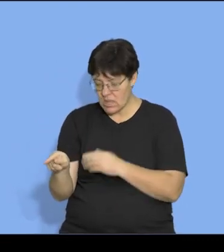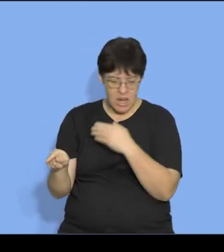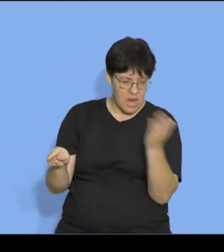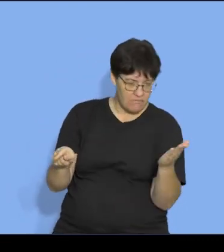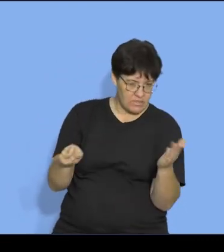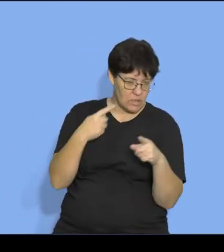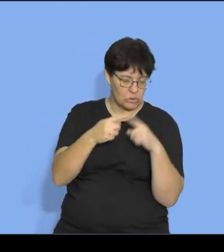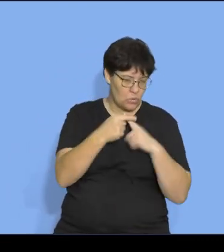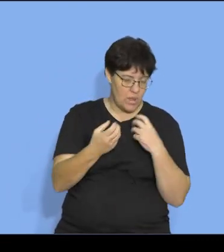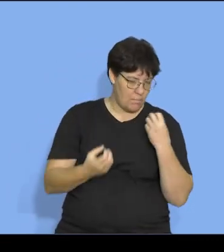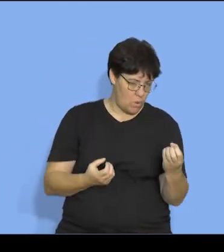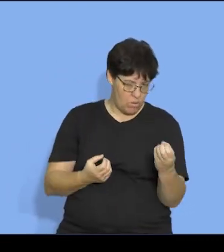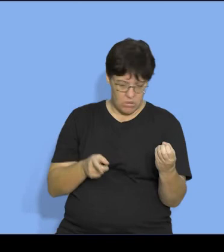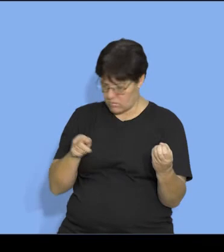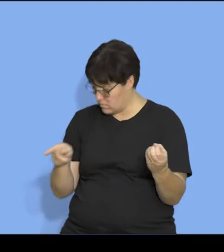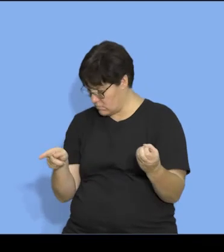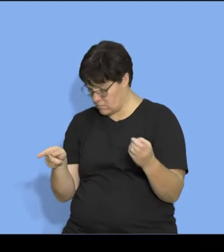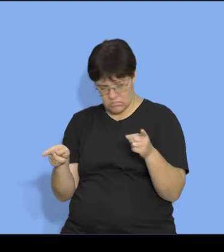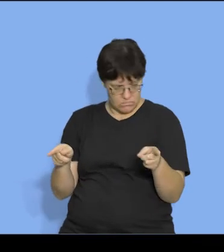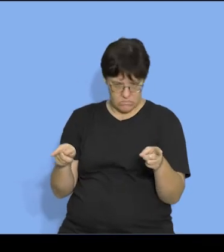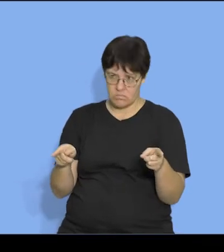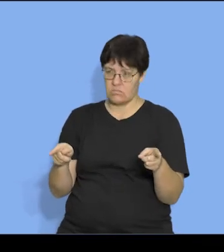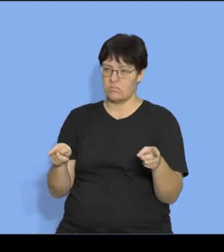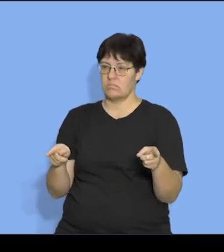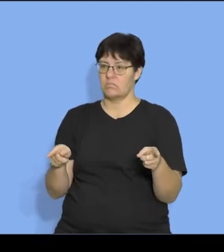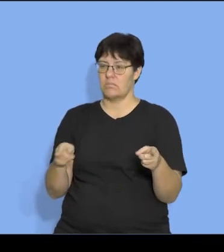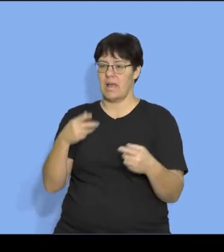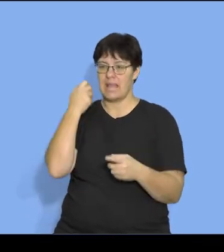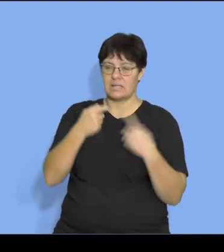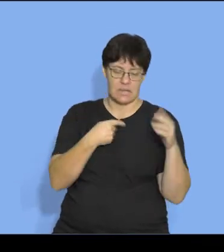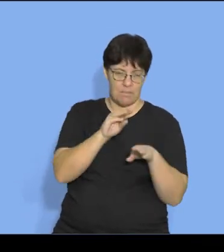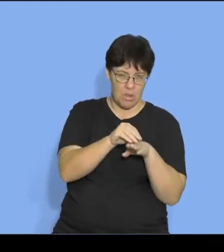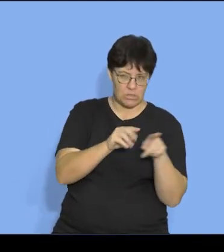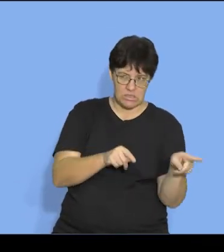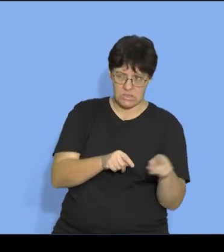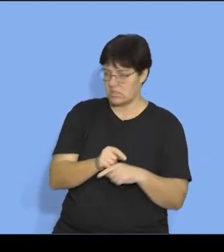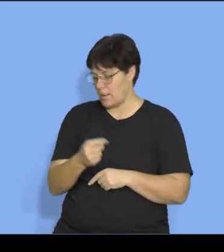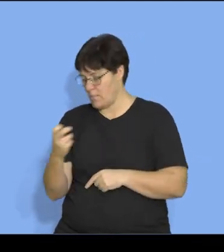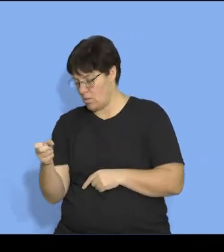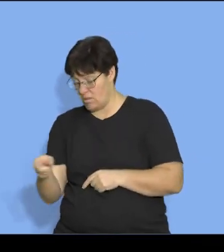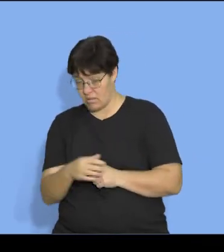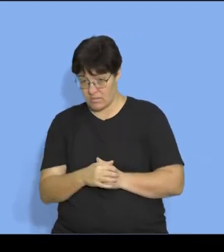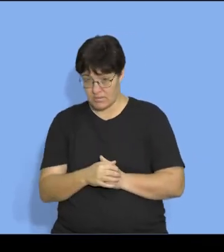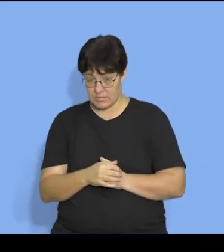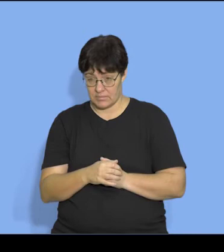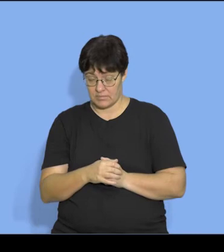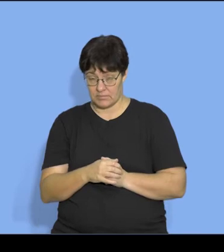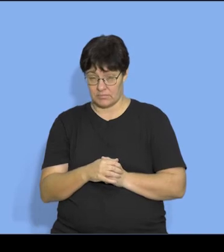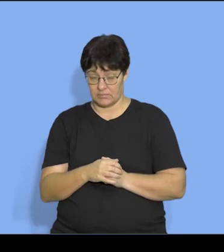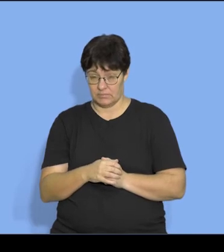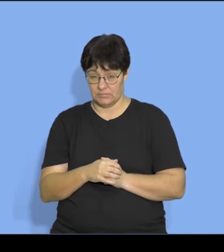to her left. So this is the situation. There's my cat, there's the mouse, there's the ball,